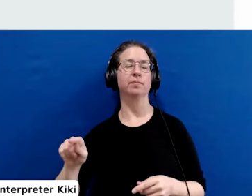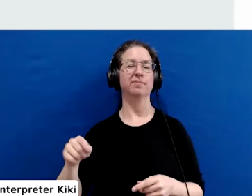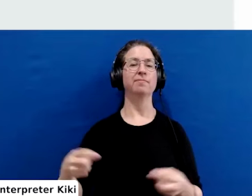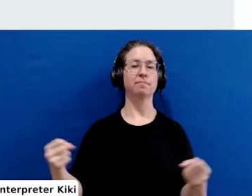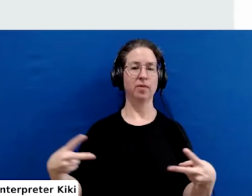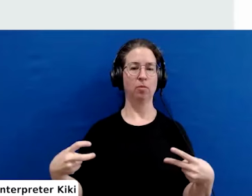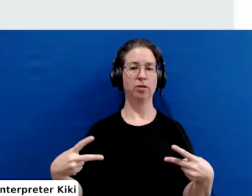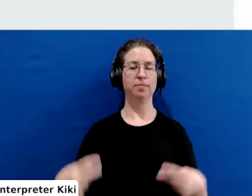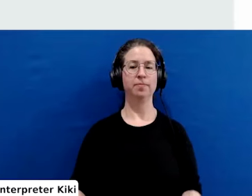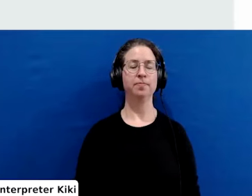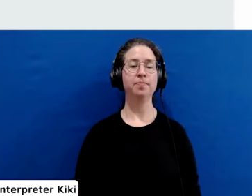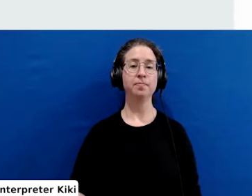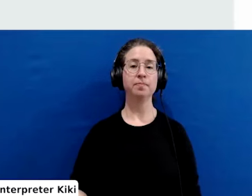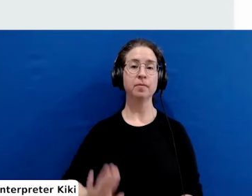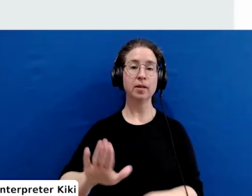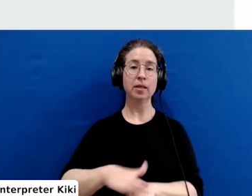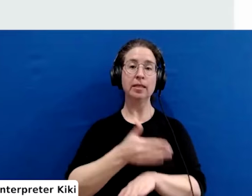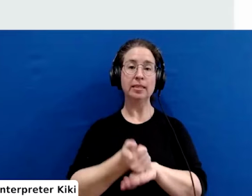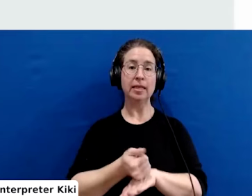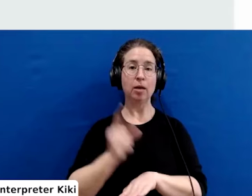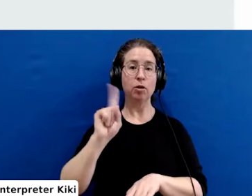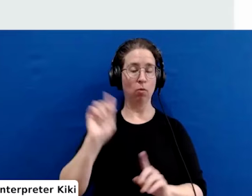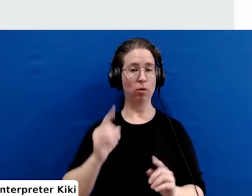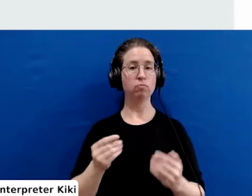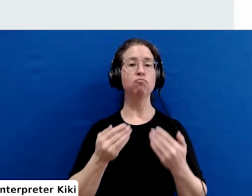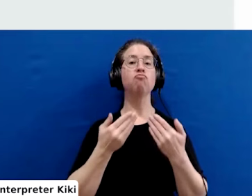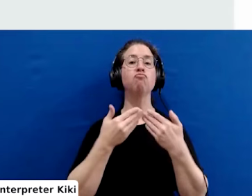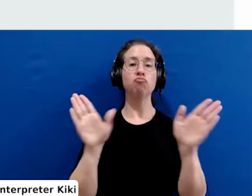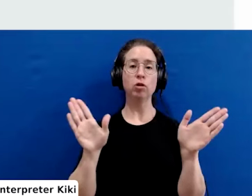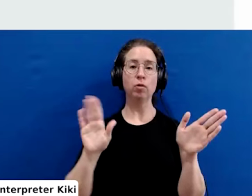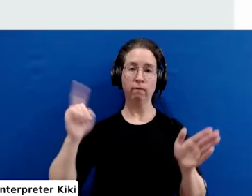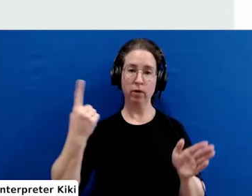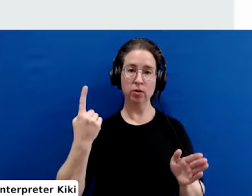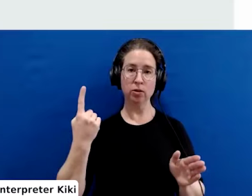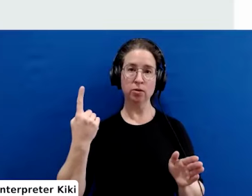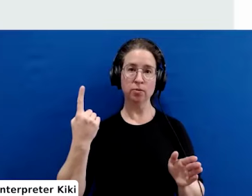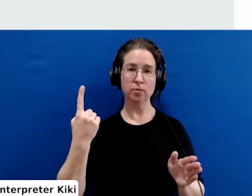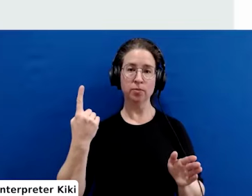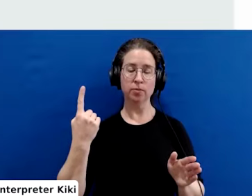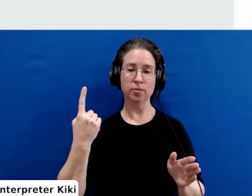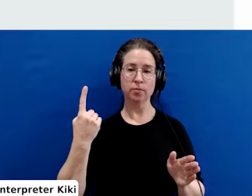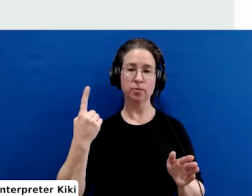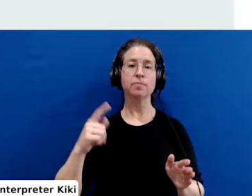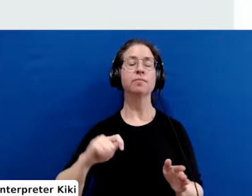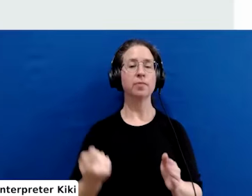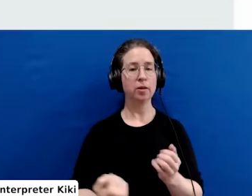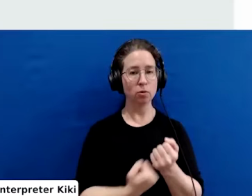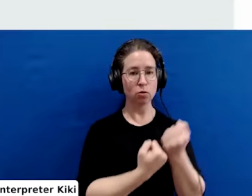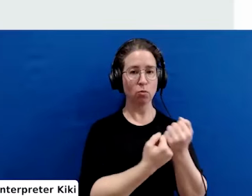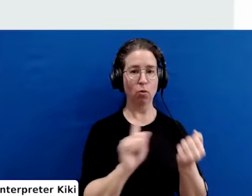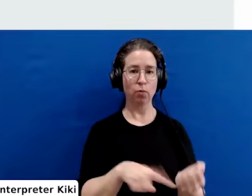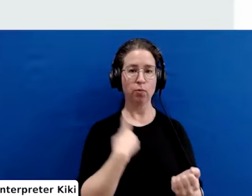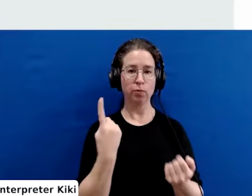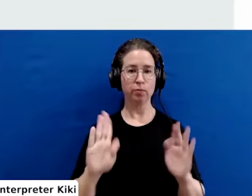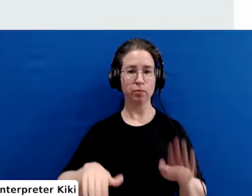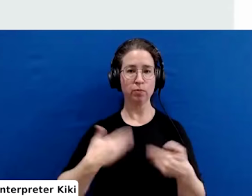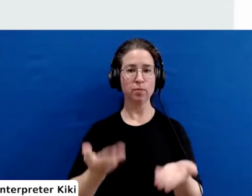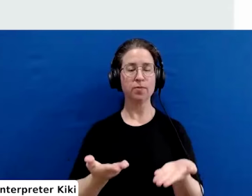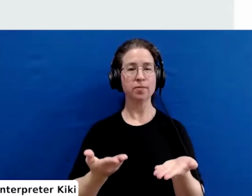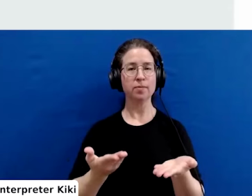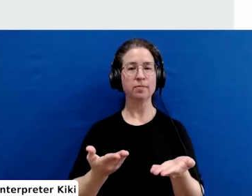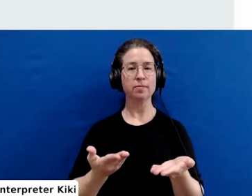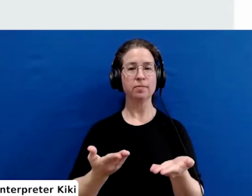The structure of today's session will be a short overview of the program aims, the support the Elevate program provides,